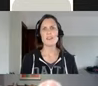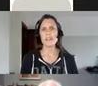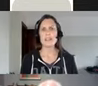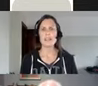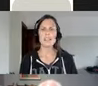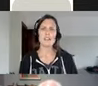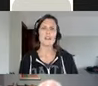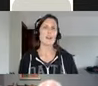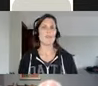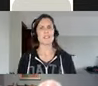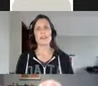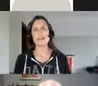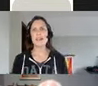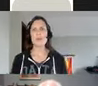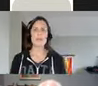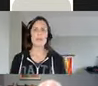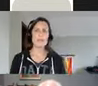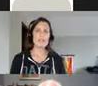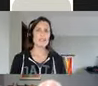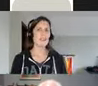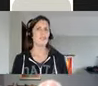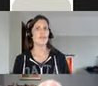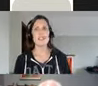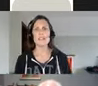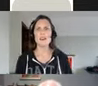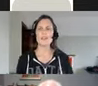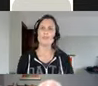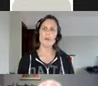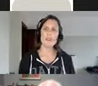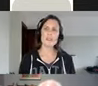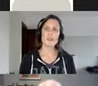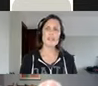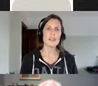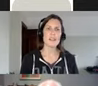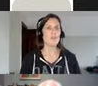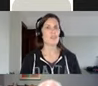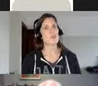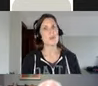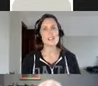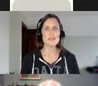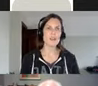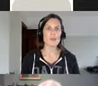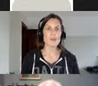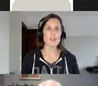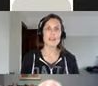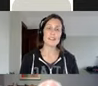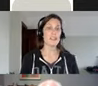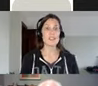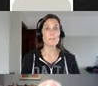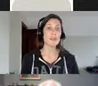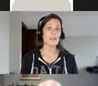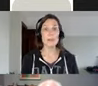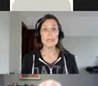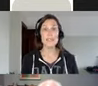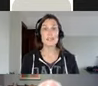simplified in our data collection, we've selected out the bits and the level of detail that are important to us, we've squished the real world into these